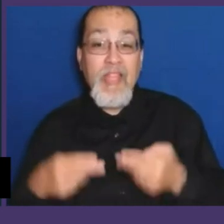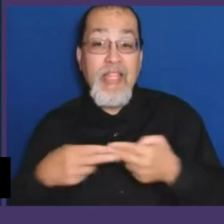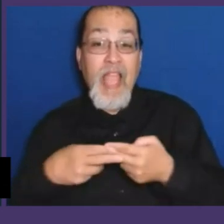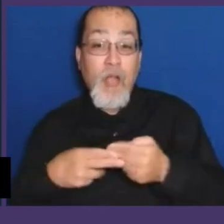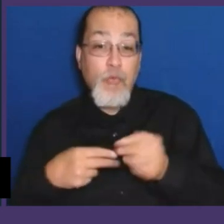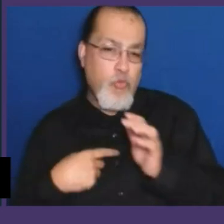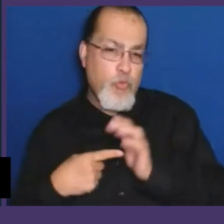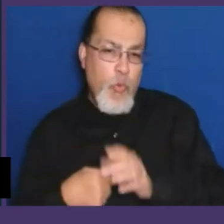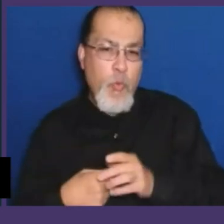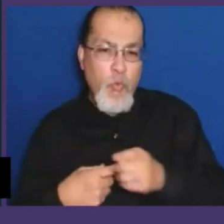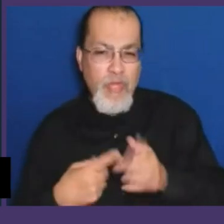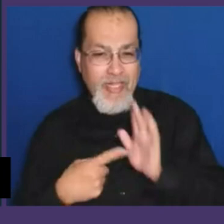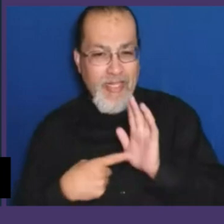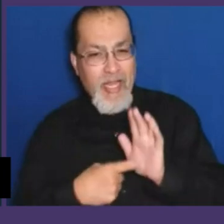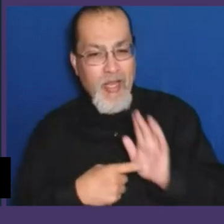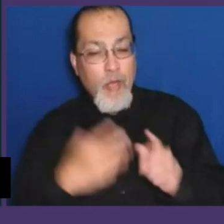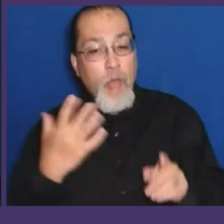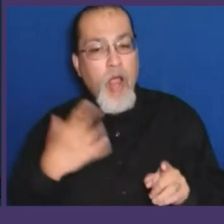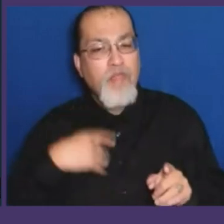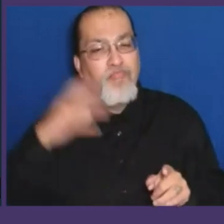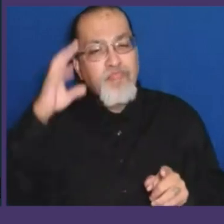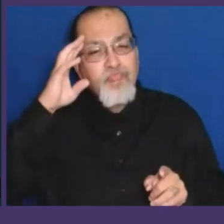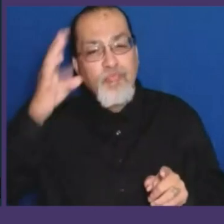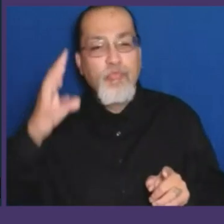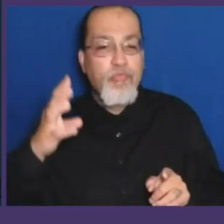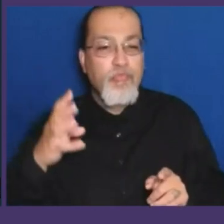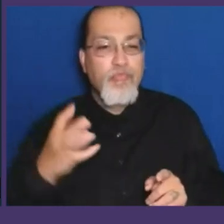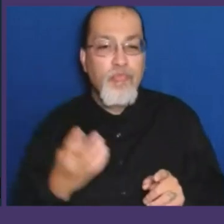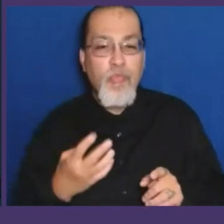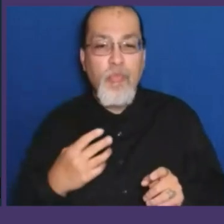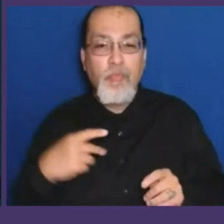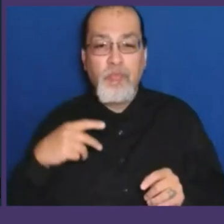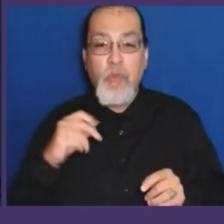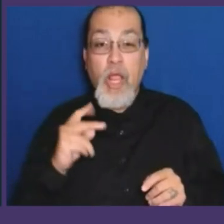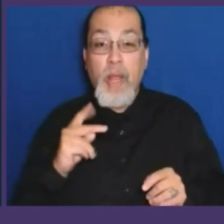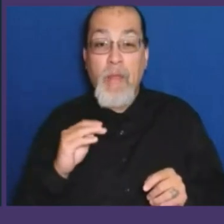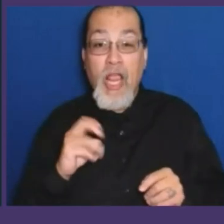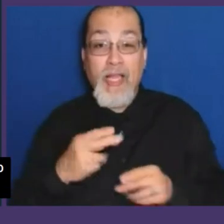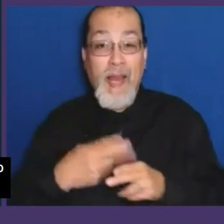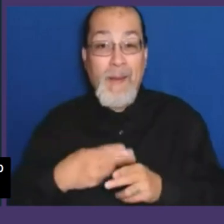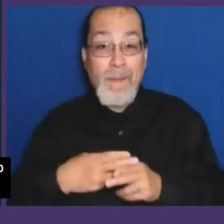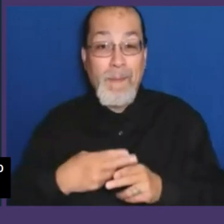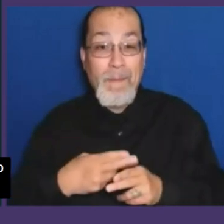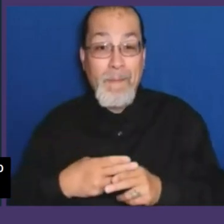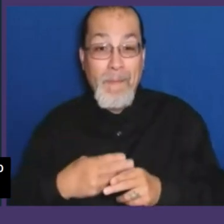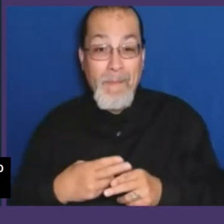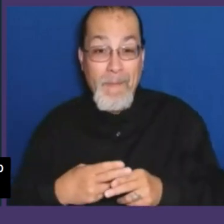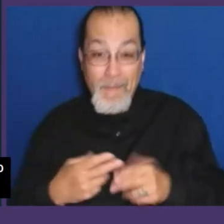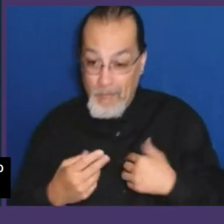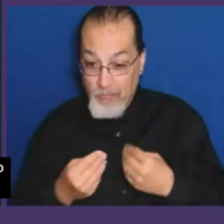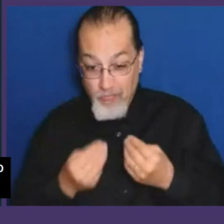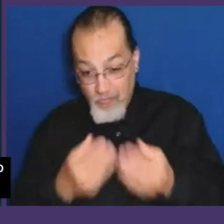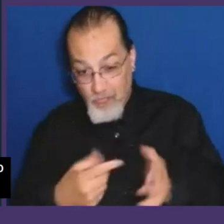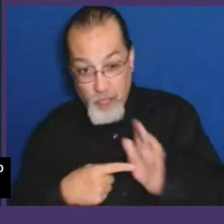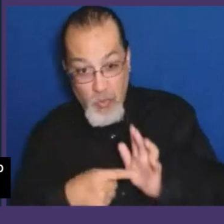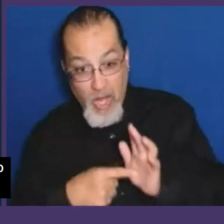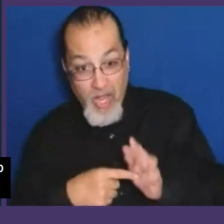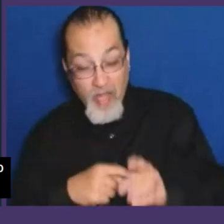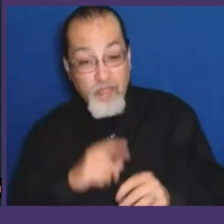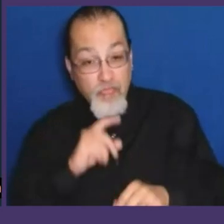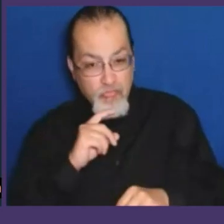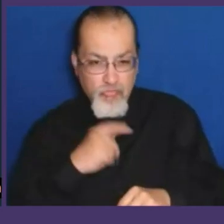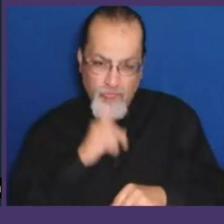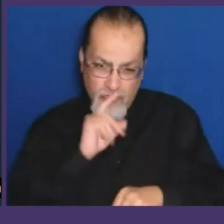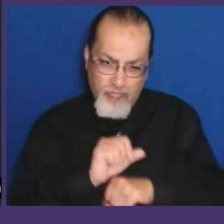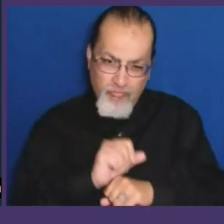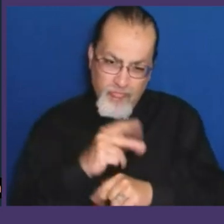7 Pokemon names, and I asked the base model to complete the document, and it gave me a lot more Pokemon names. These are fictitious. I tried to look them up. I don't believe they're